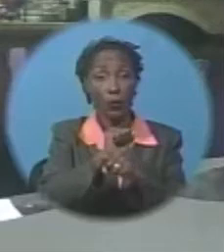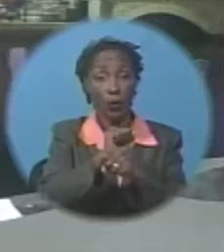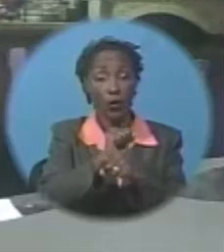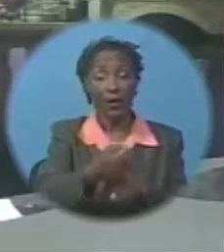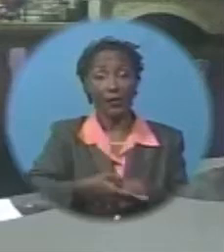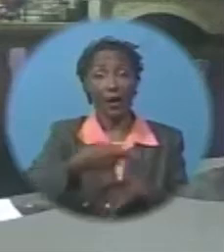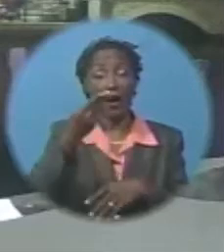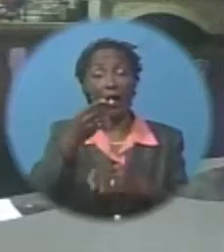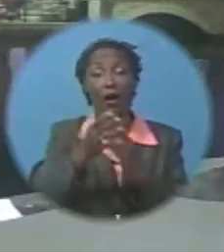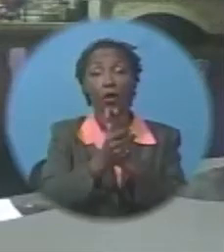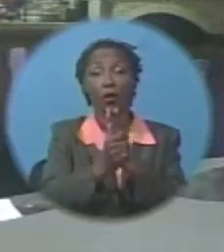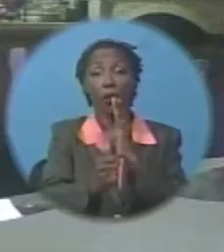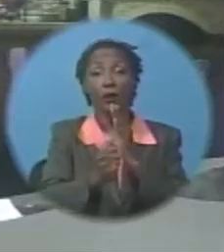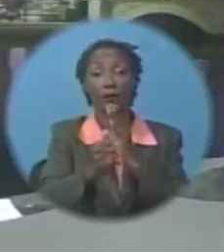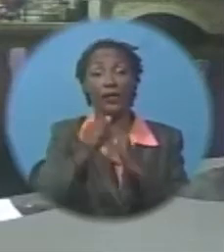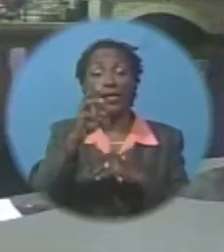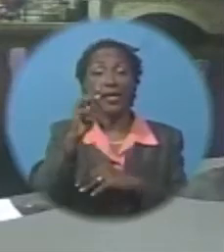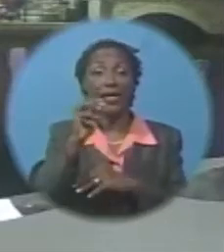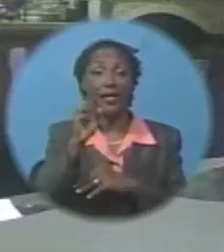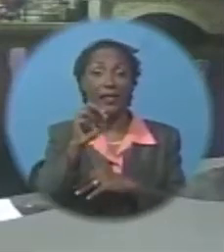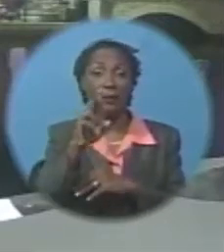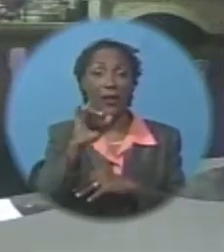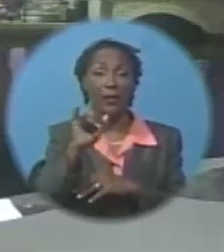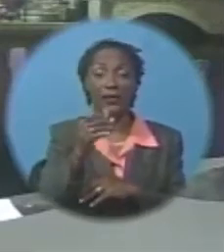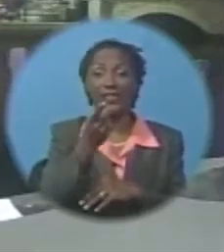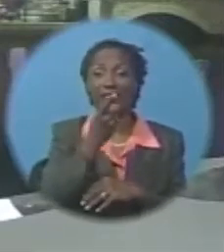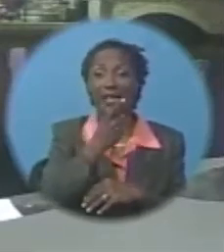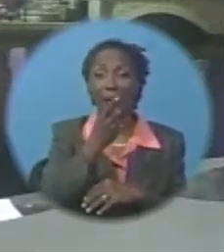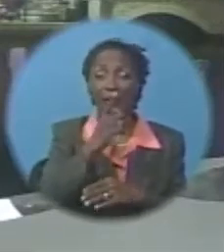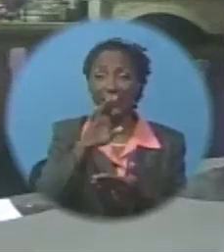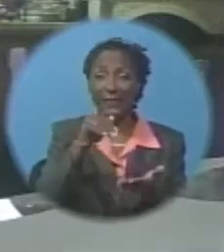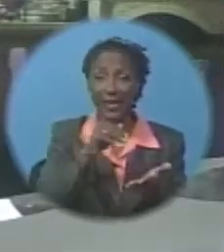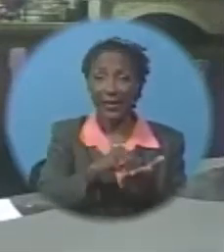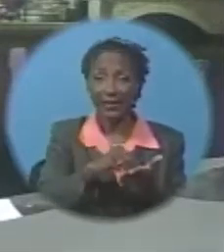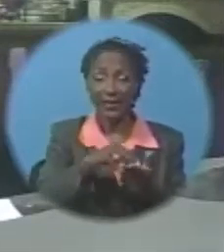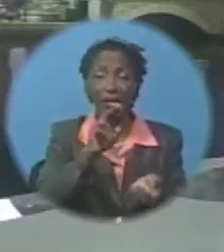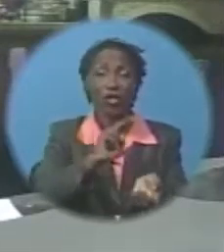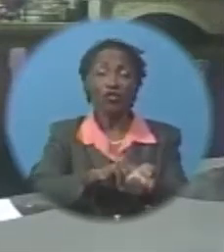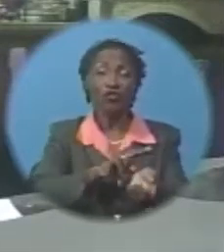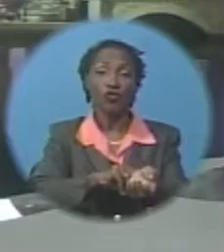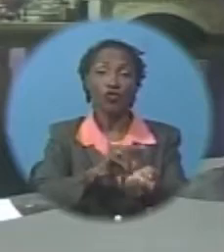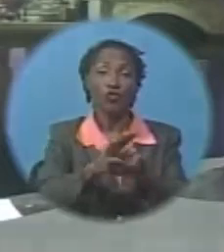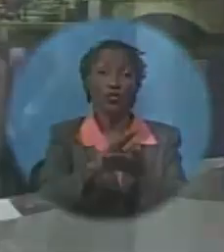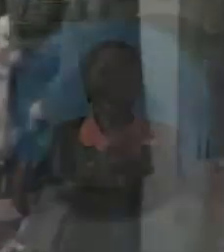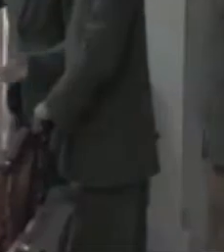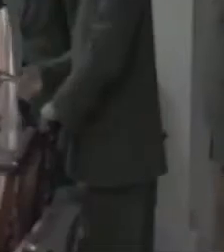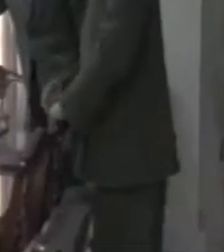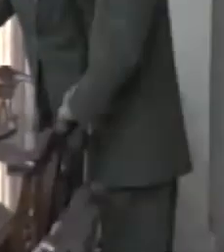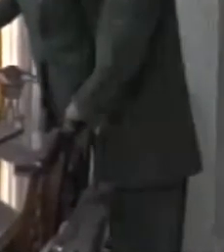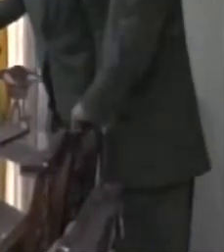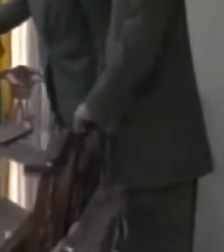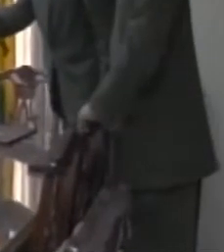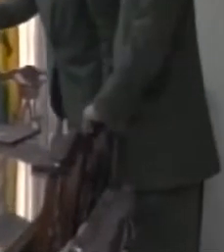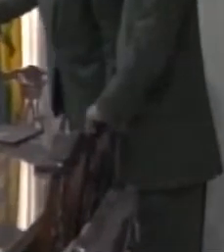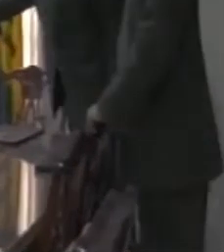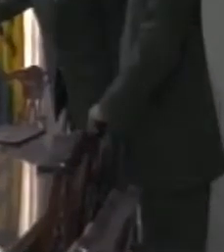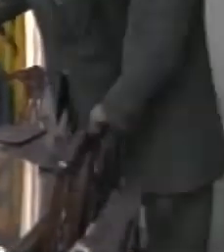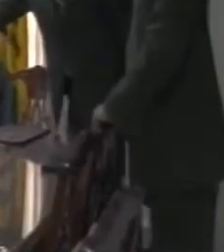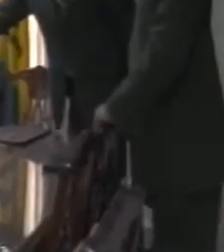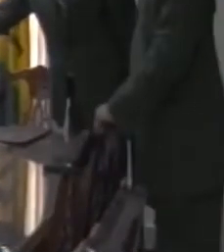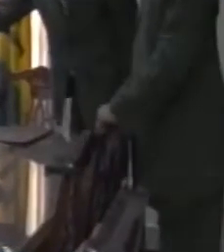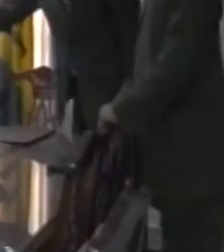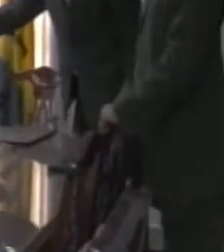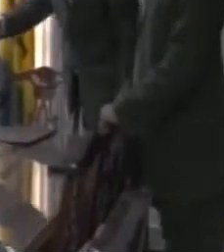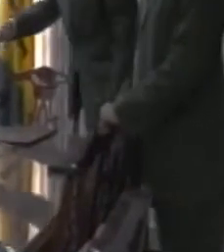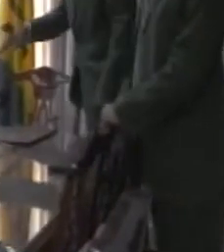projects, including the Maria Holder Diabetes Center at Warren's, nursery schools at Gall Hill Christ Church, Oldbury